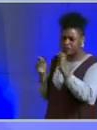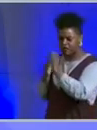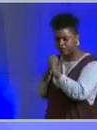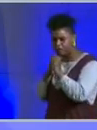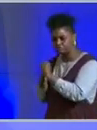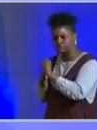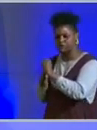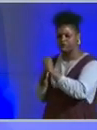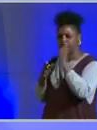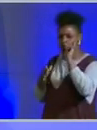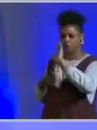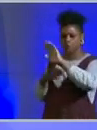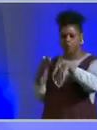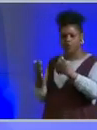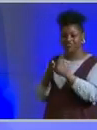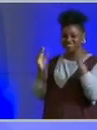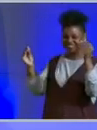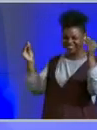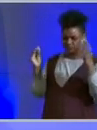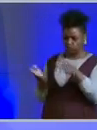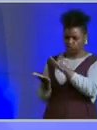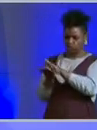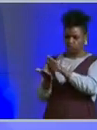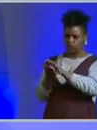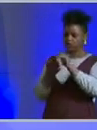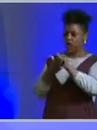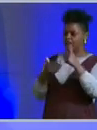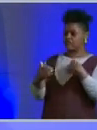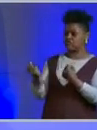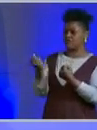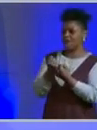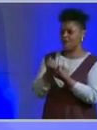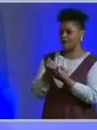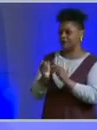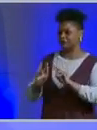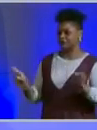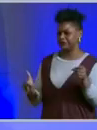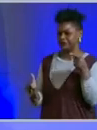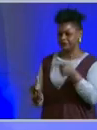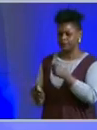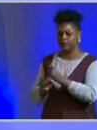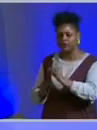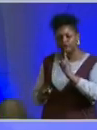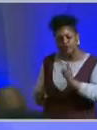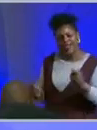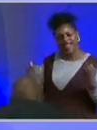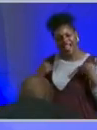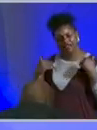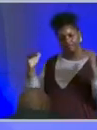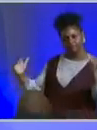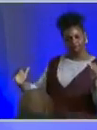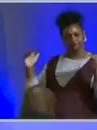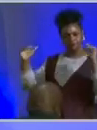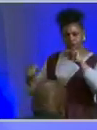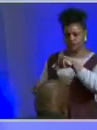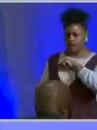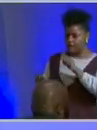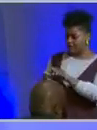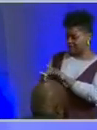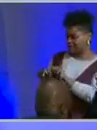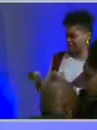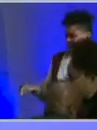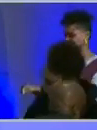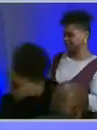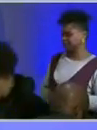of our teachers and all of our school leaders have the supports they need to make sure that we have the highest quality possible educators in front of our children every